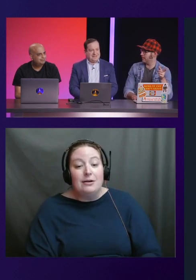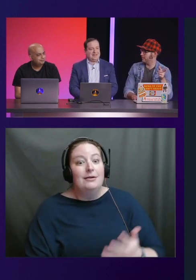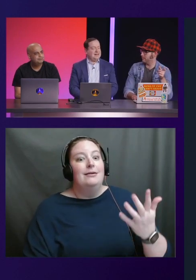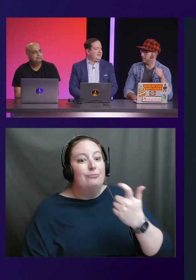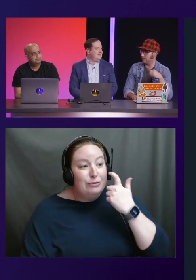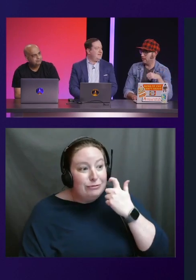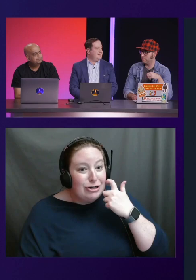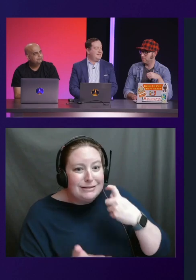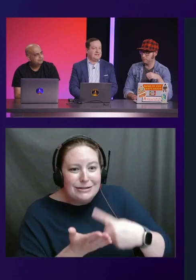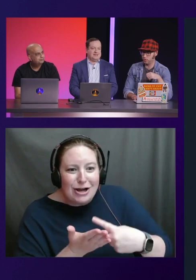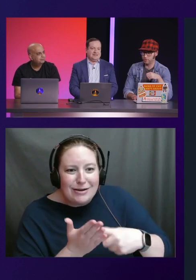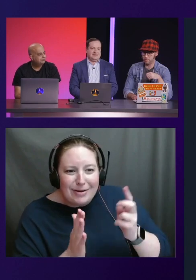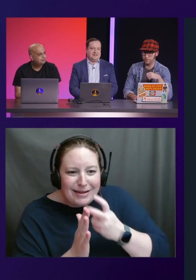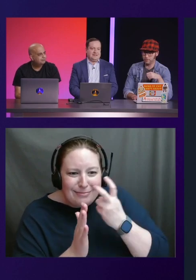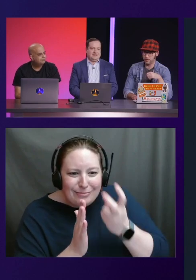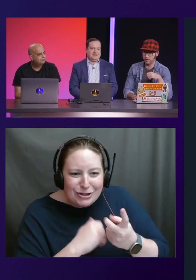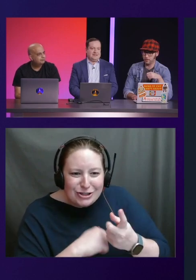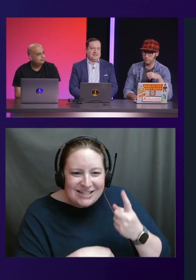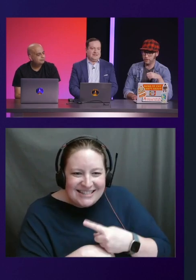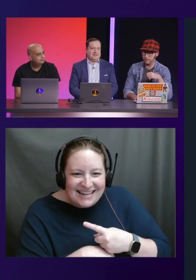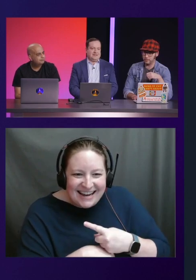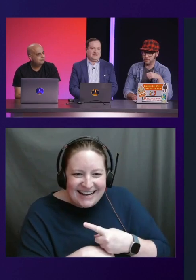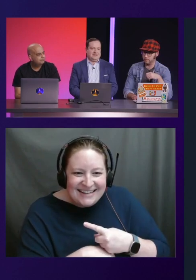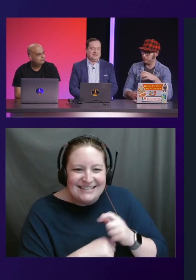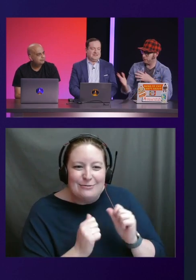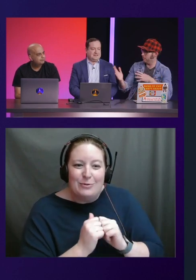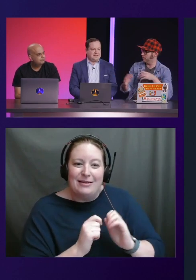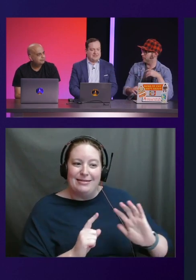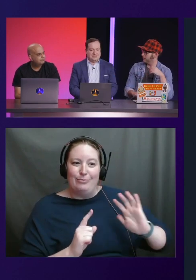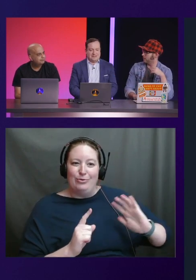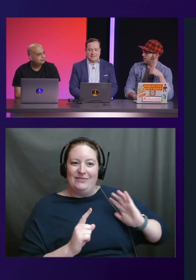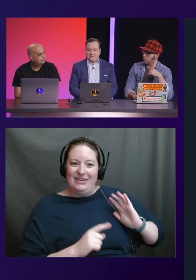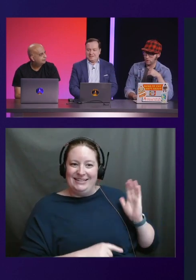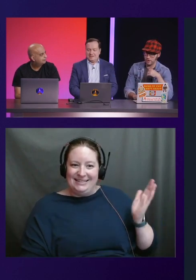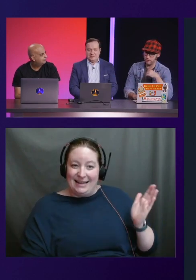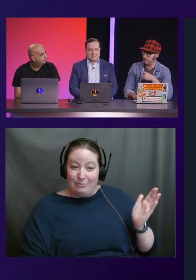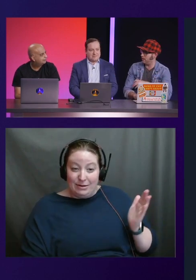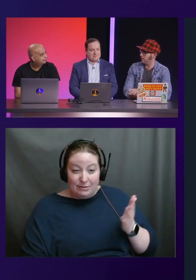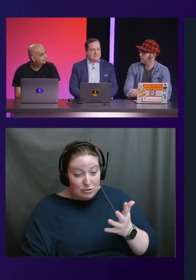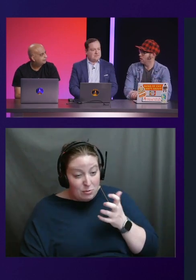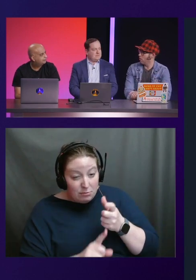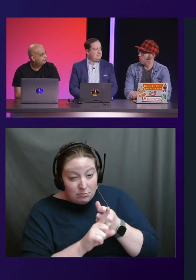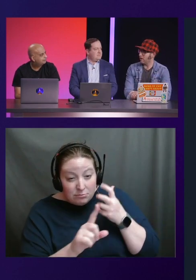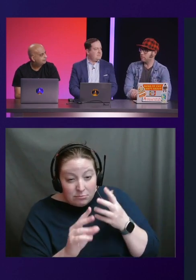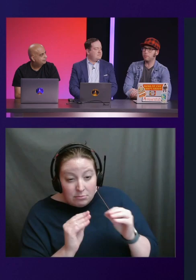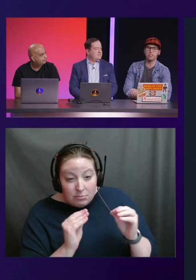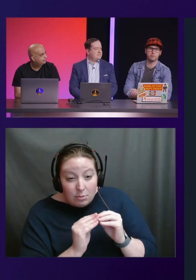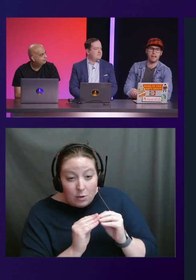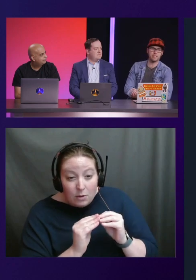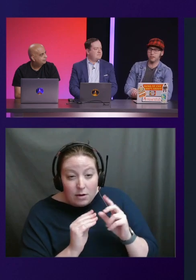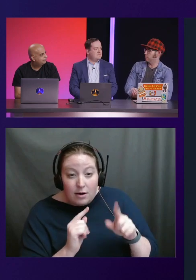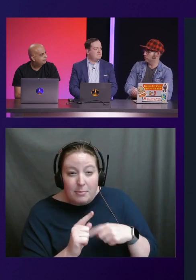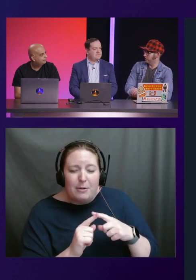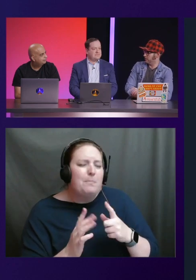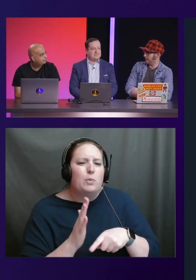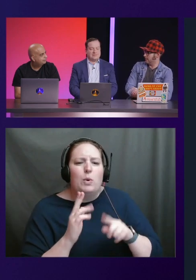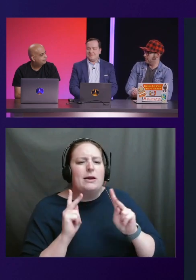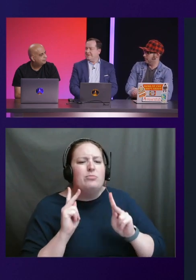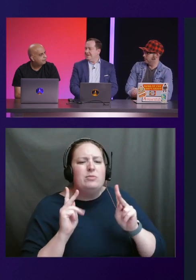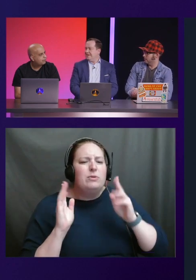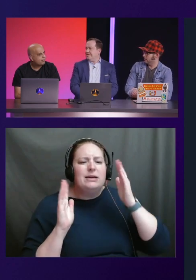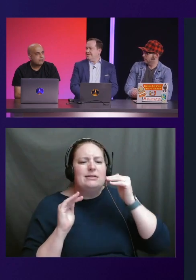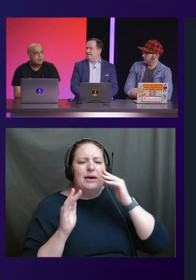immersion days with our previous segment. Do you want to talk more about what can people expect at an immersion